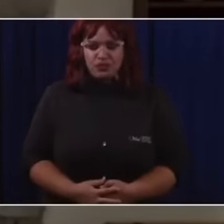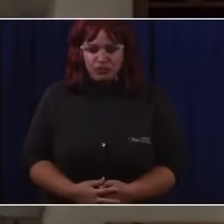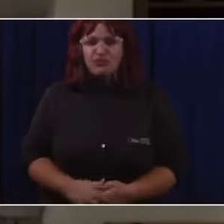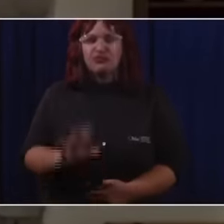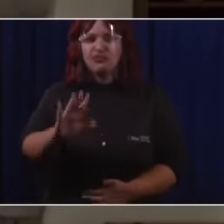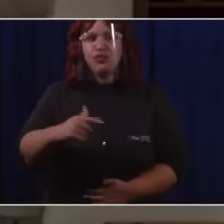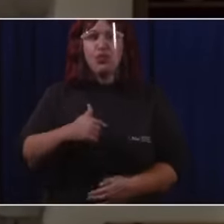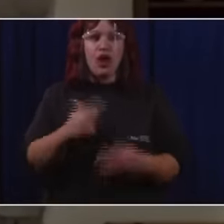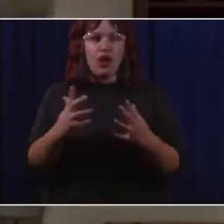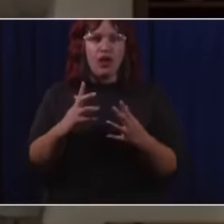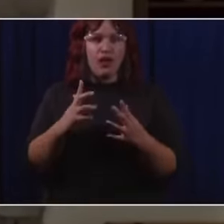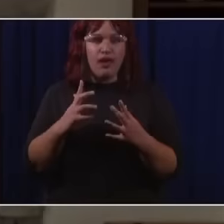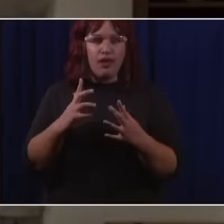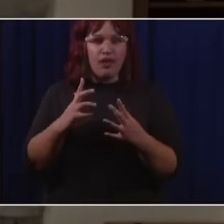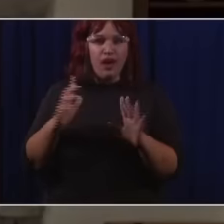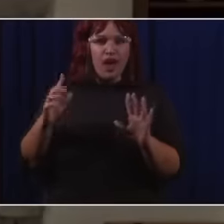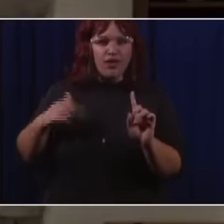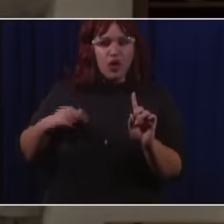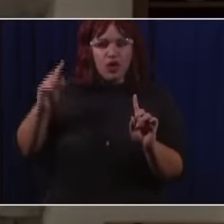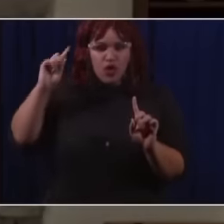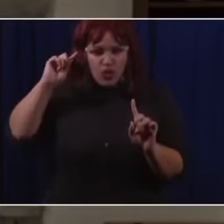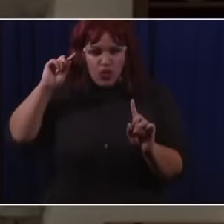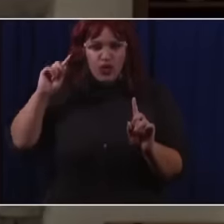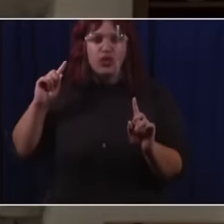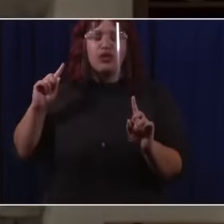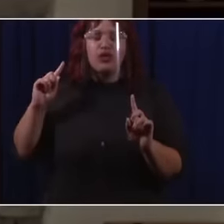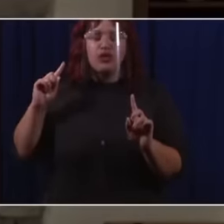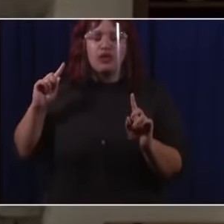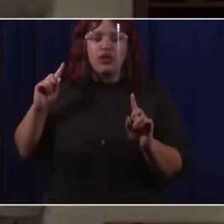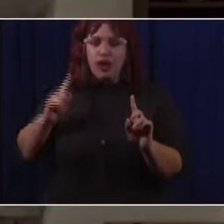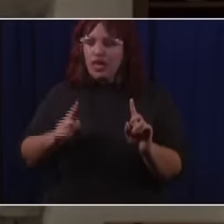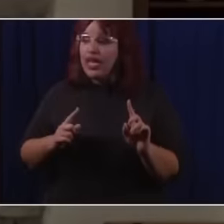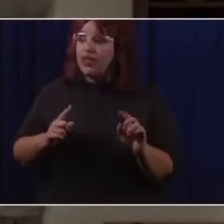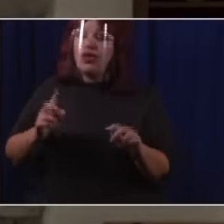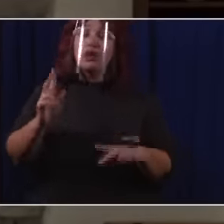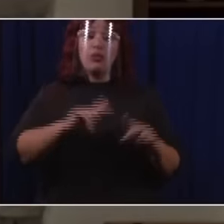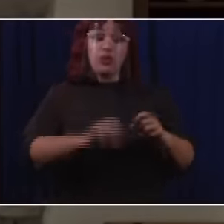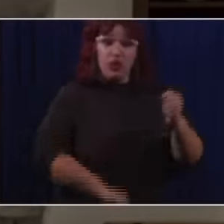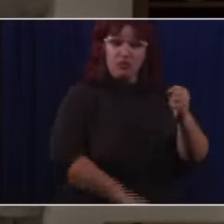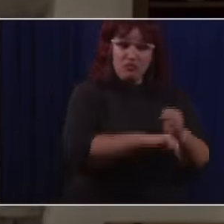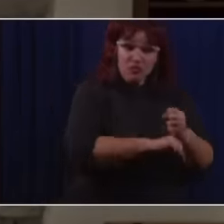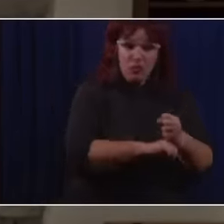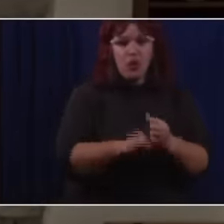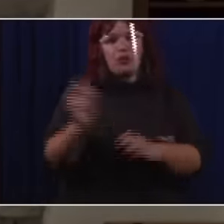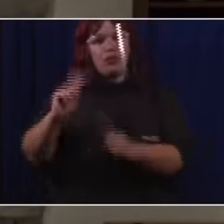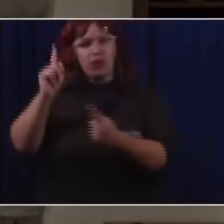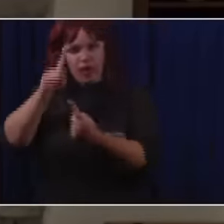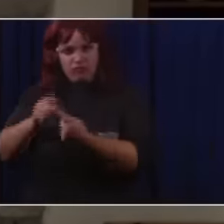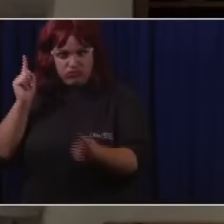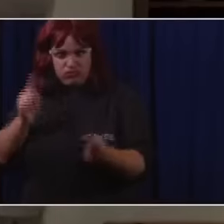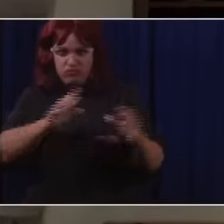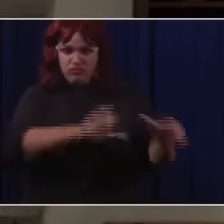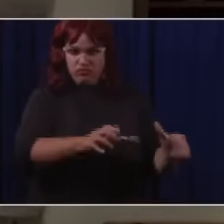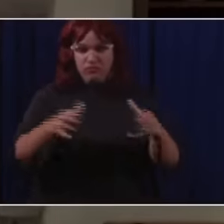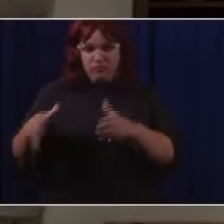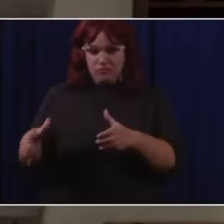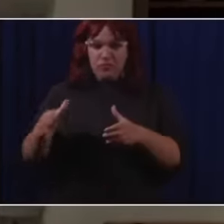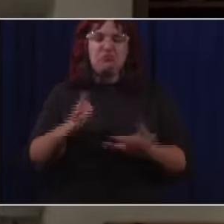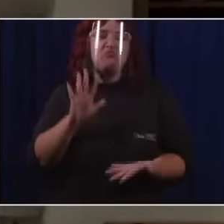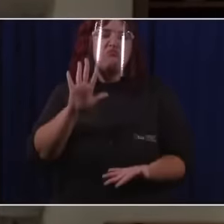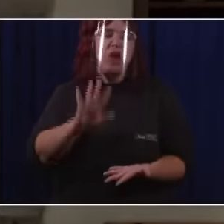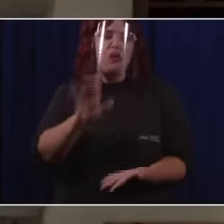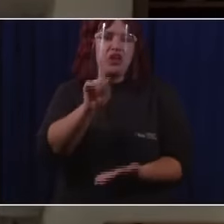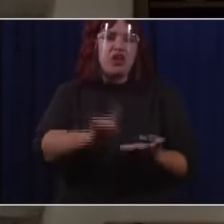through, I hear from two types of people in Ohio. Today, I took a phone call about an hour before the news conference from a